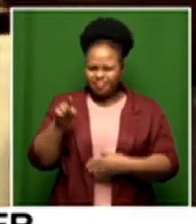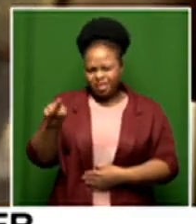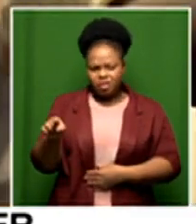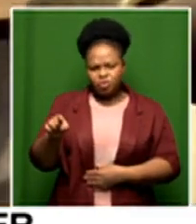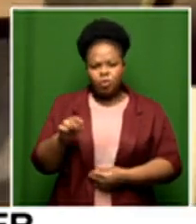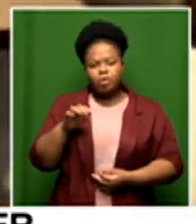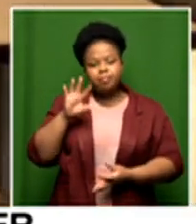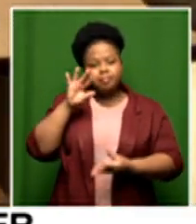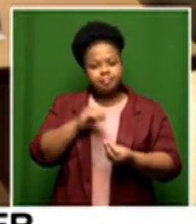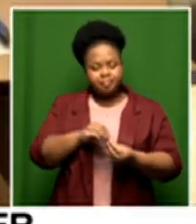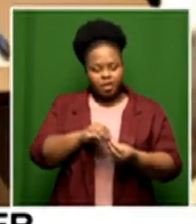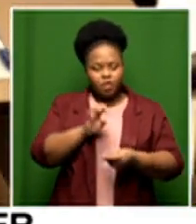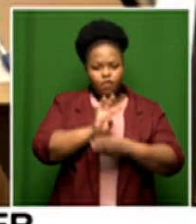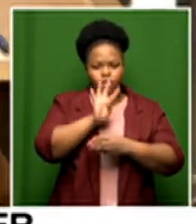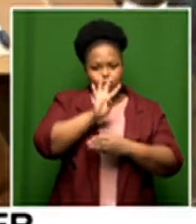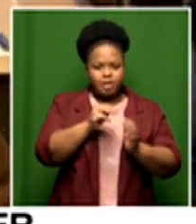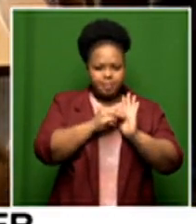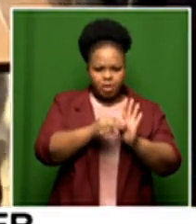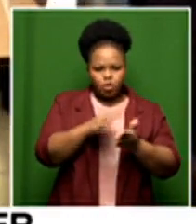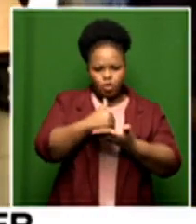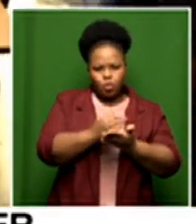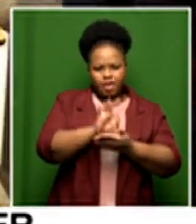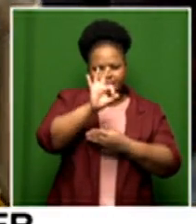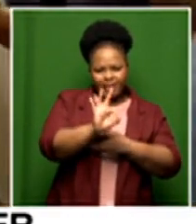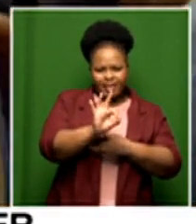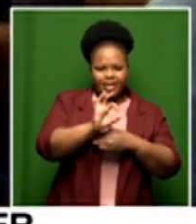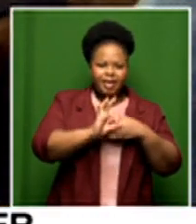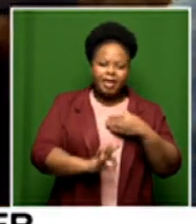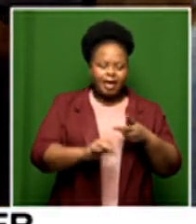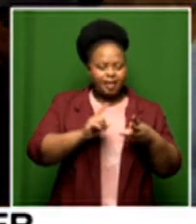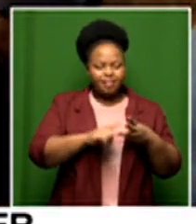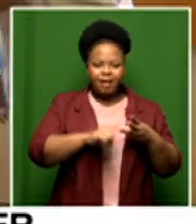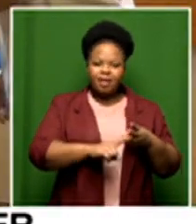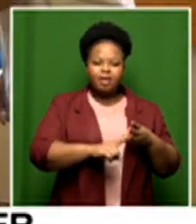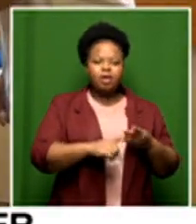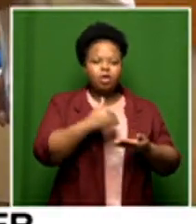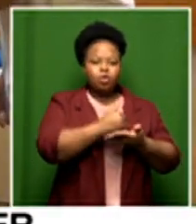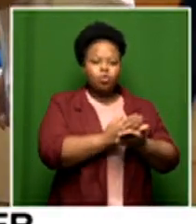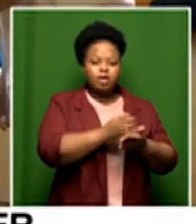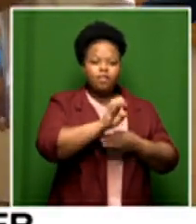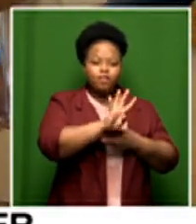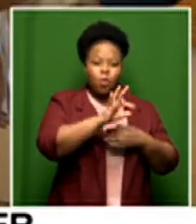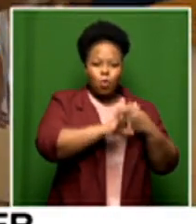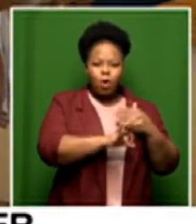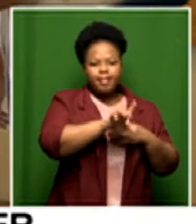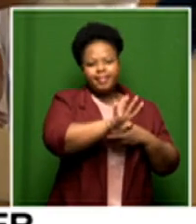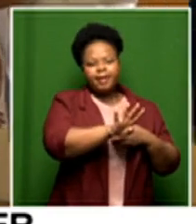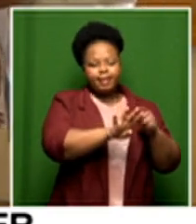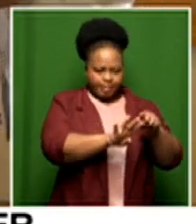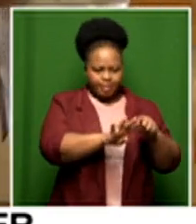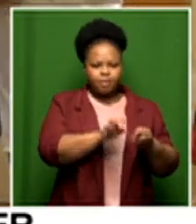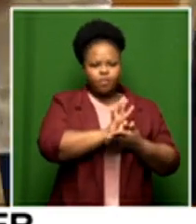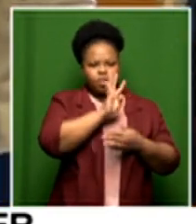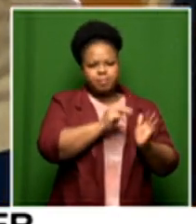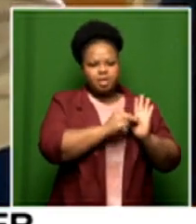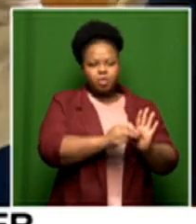14 million in quarter 3, and again 14 million in quarter 4. Now it's important to understand, if they